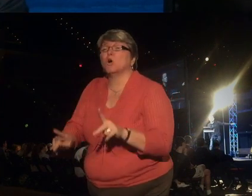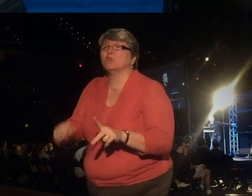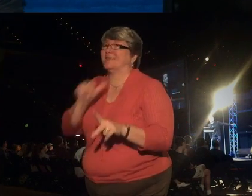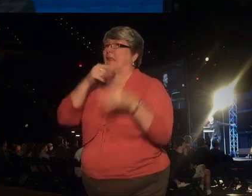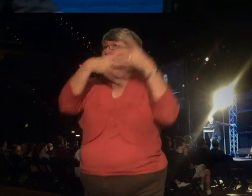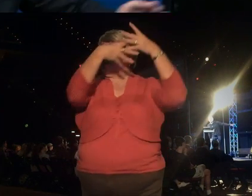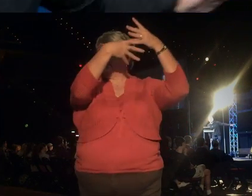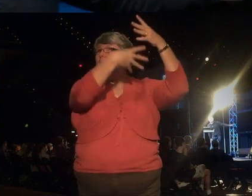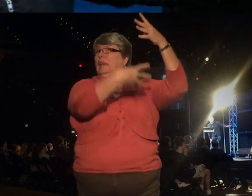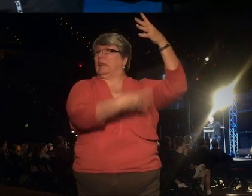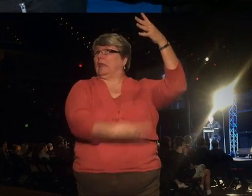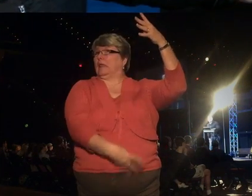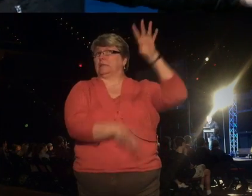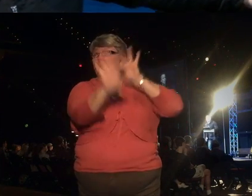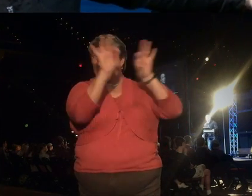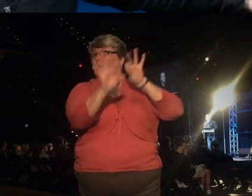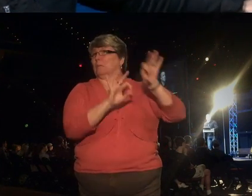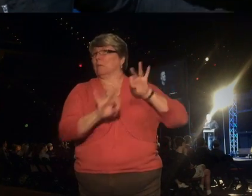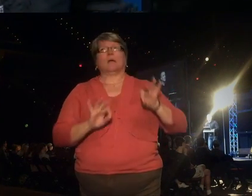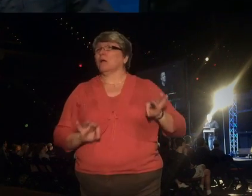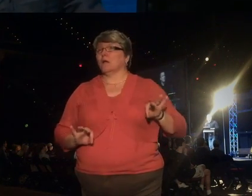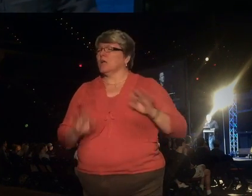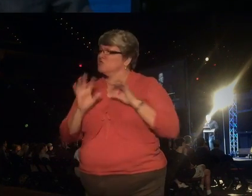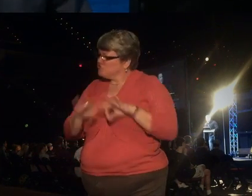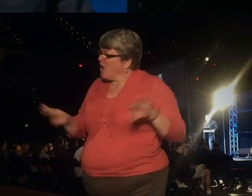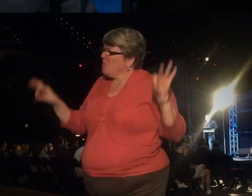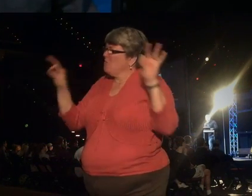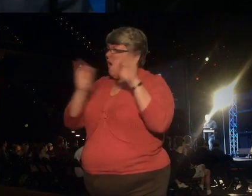list of characteristics. And it's important that we get